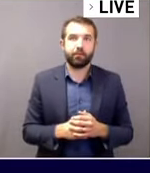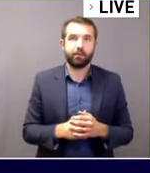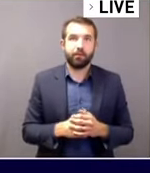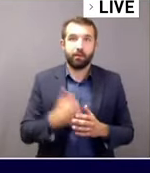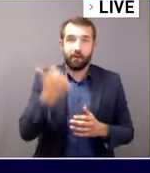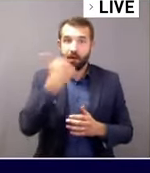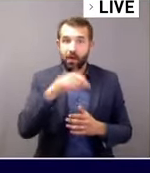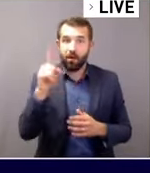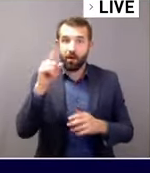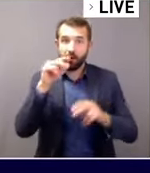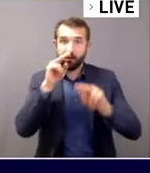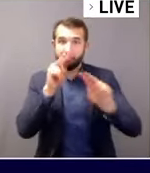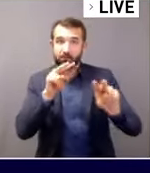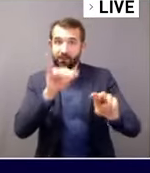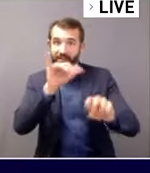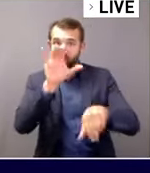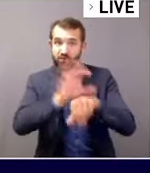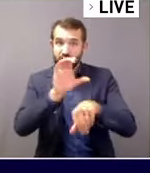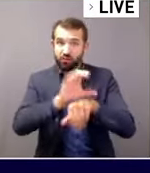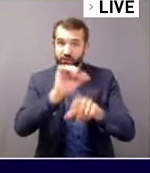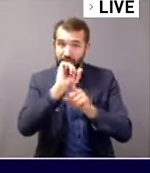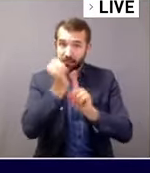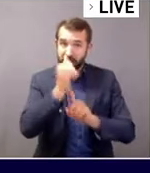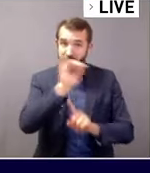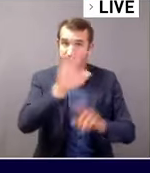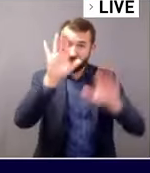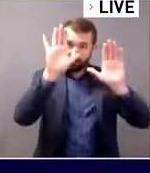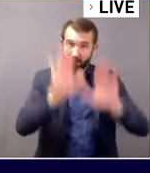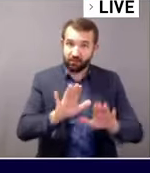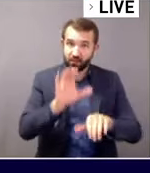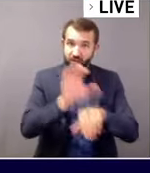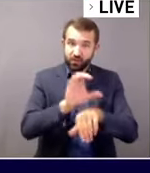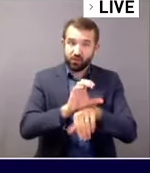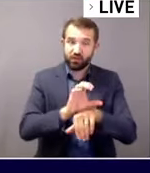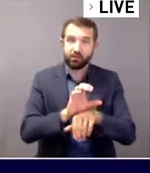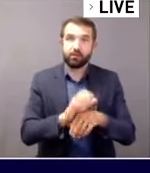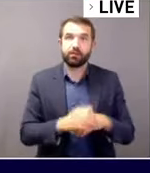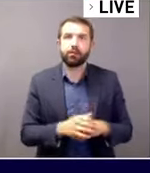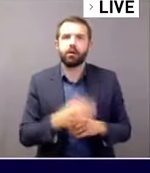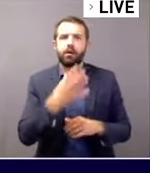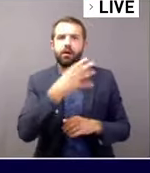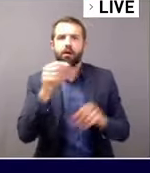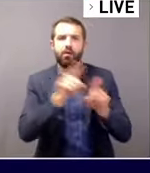church services there and also the situation in jails across the state where prisoners are